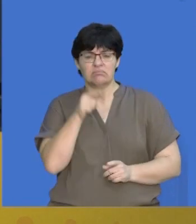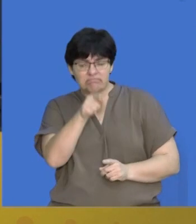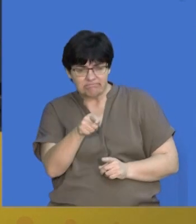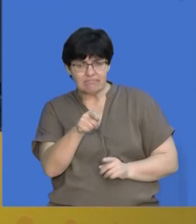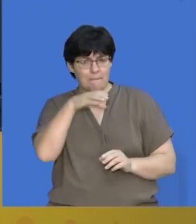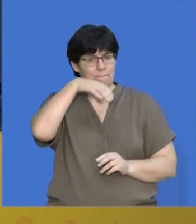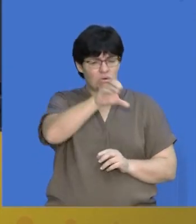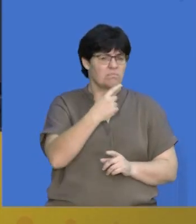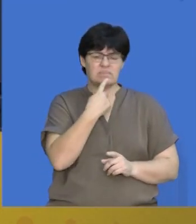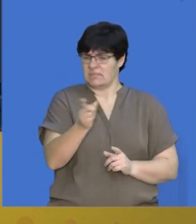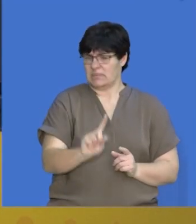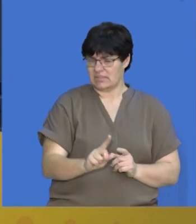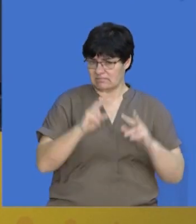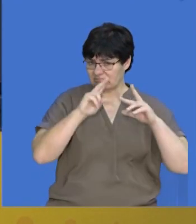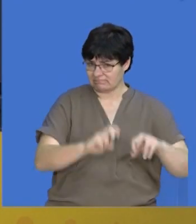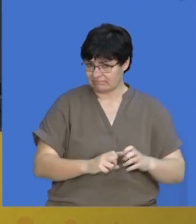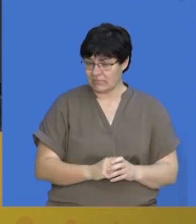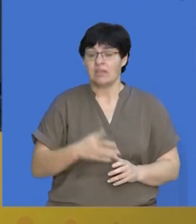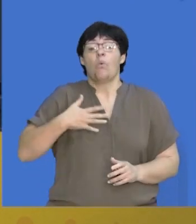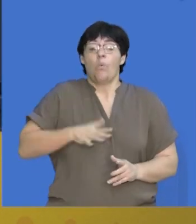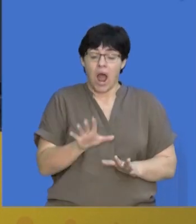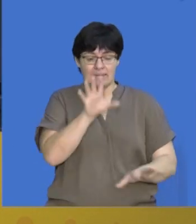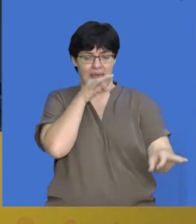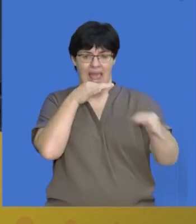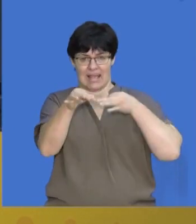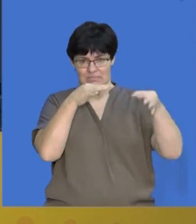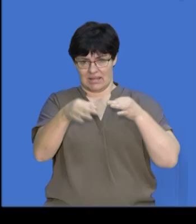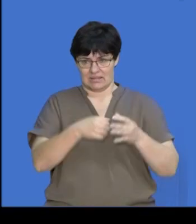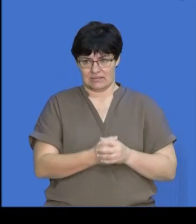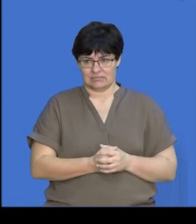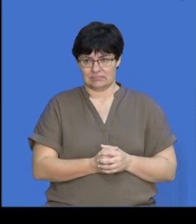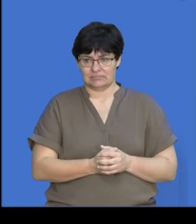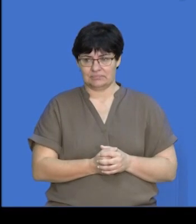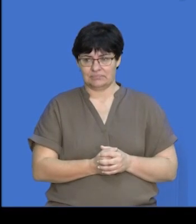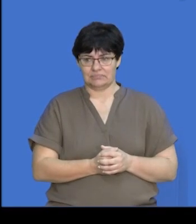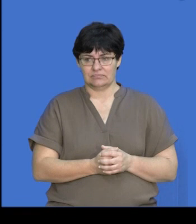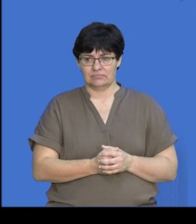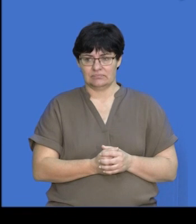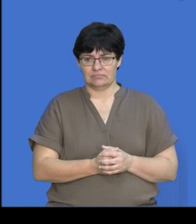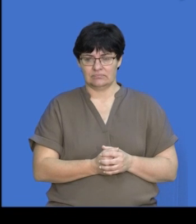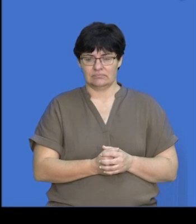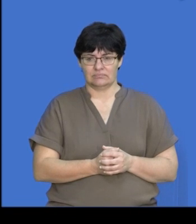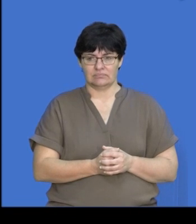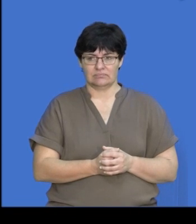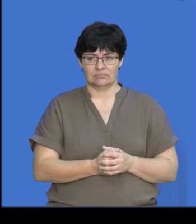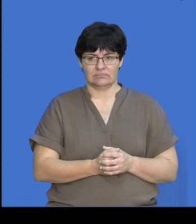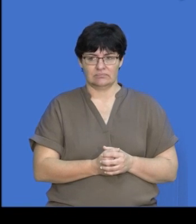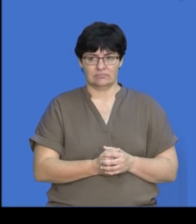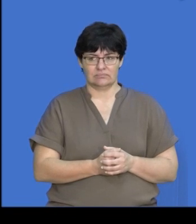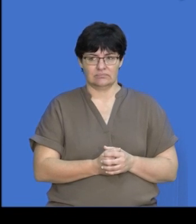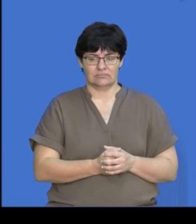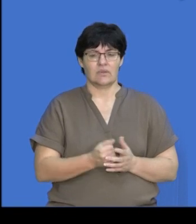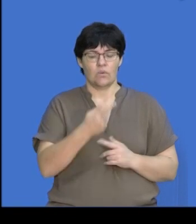this paragraph? An explanation. Let's change the color of this. So when we're looking at it, we need